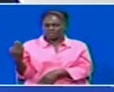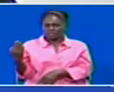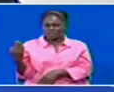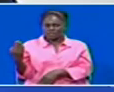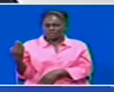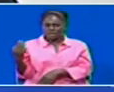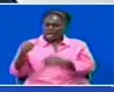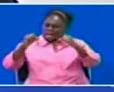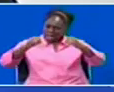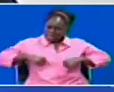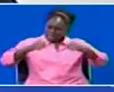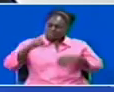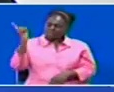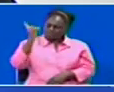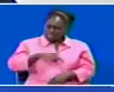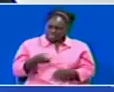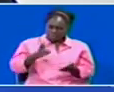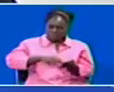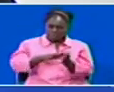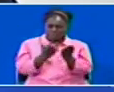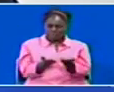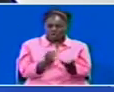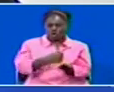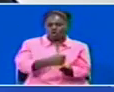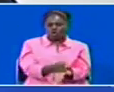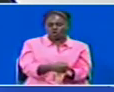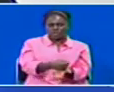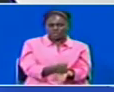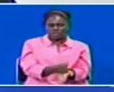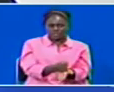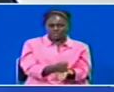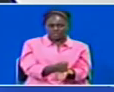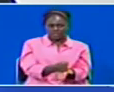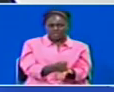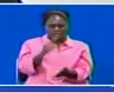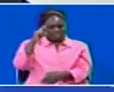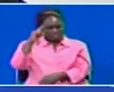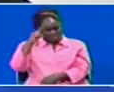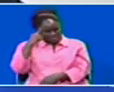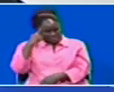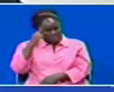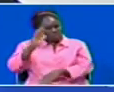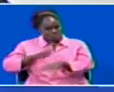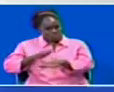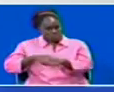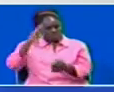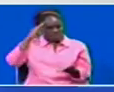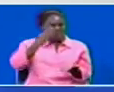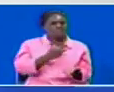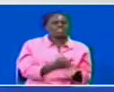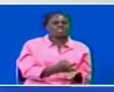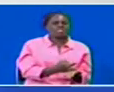it was agreed that the voter register should have been audited, is to be audited, I think that in good